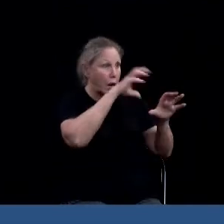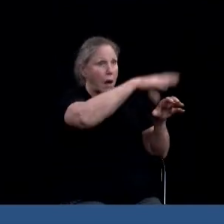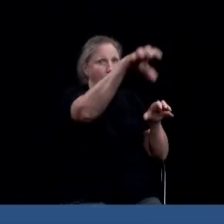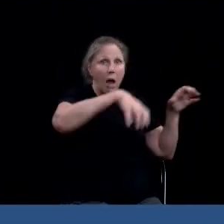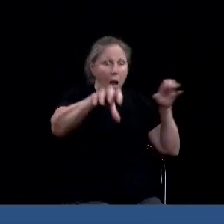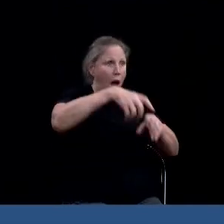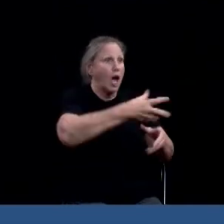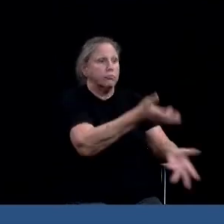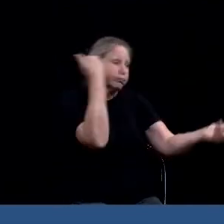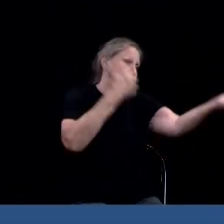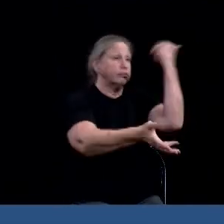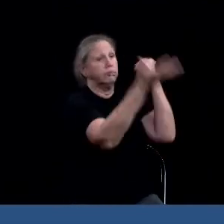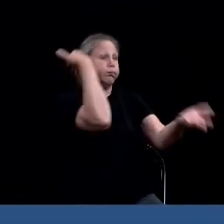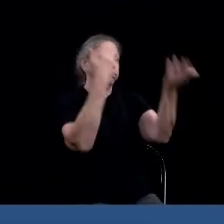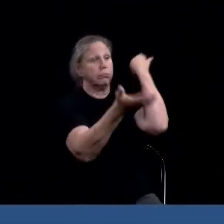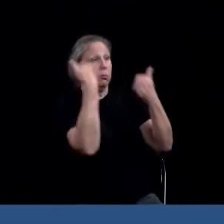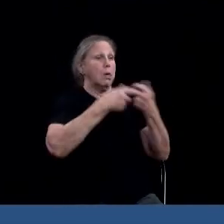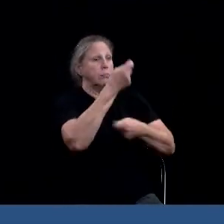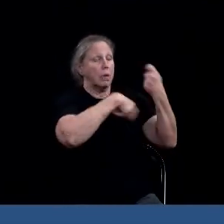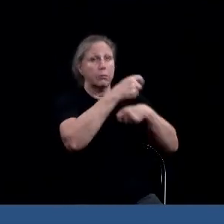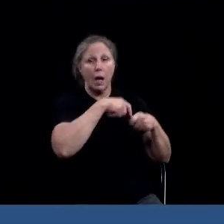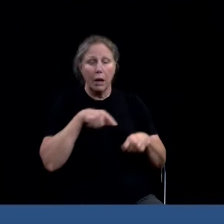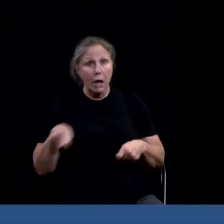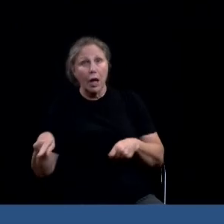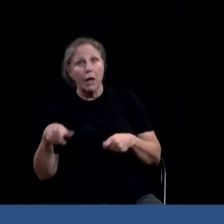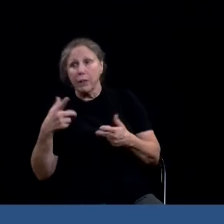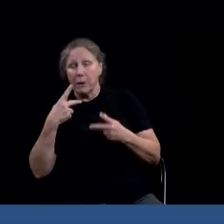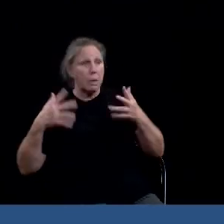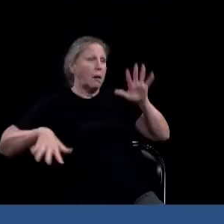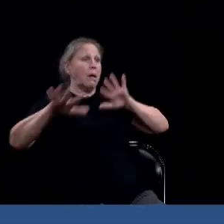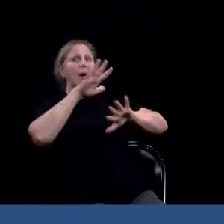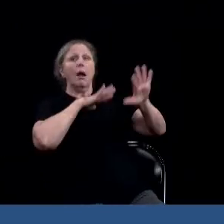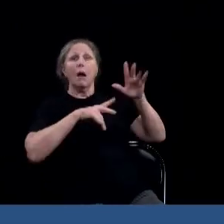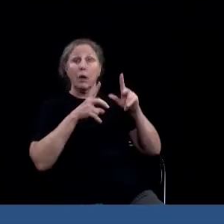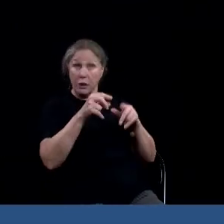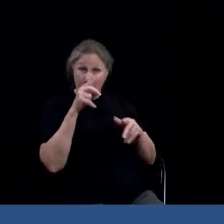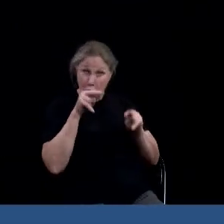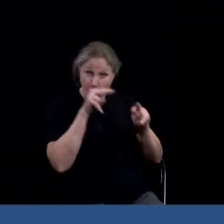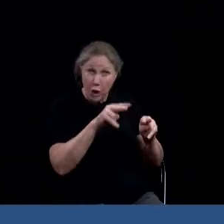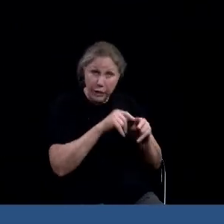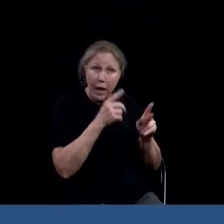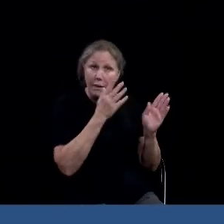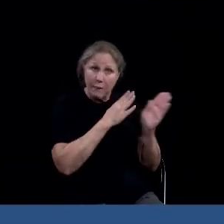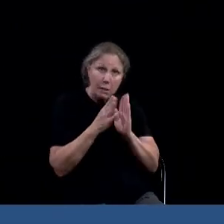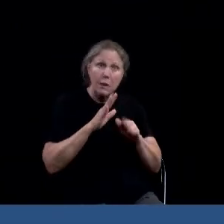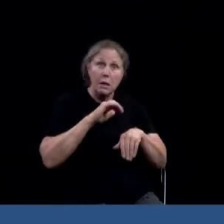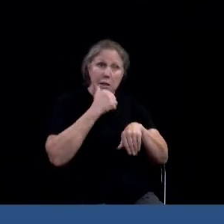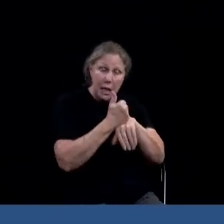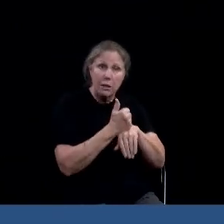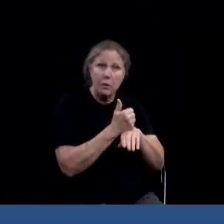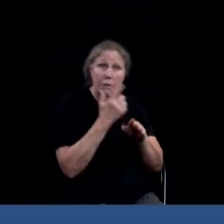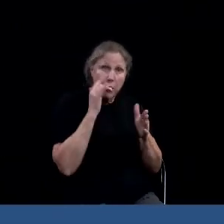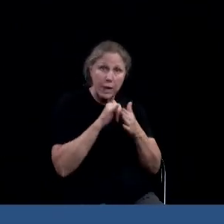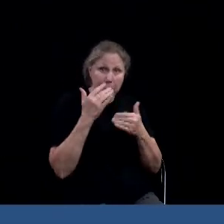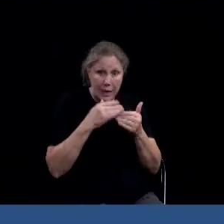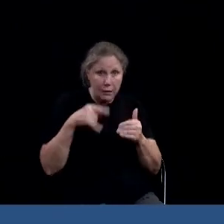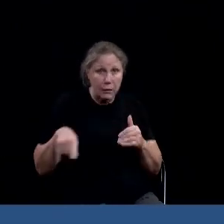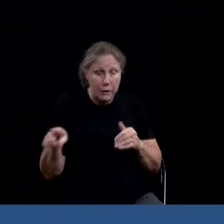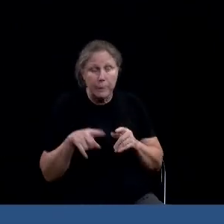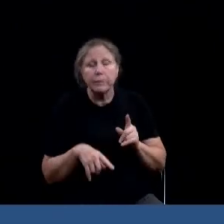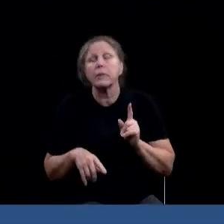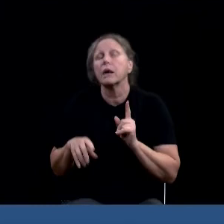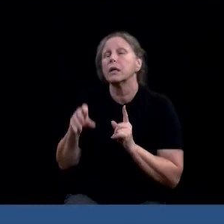looked at and sort of maybe have a system in place for? Yes, we have already, part of our